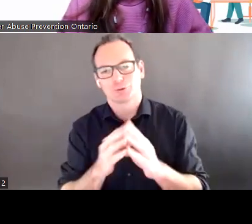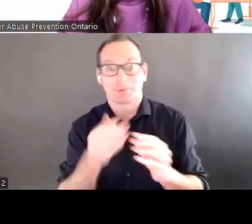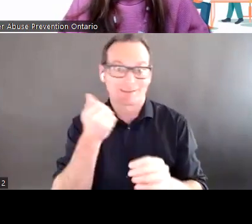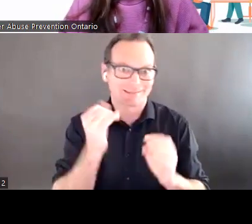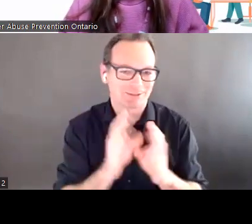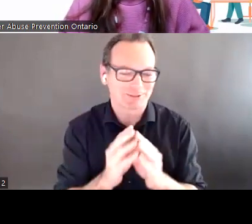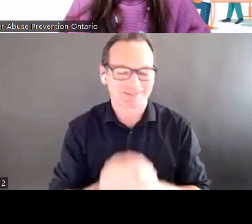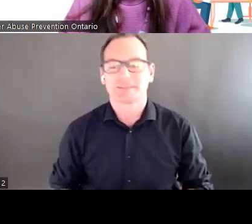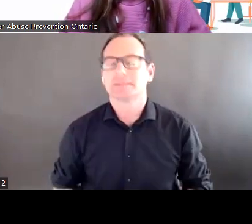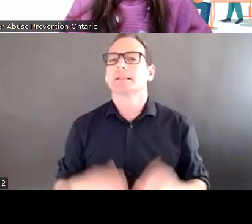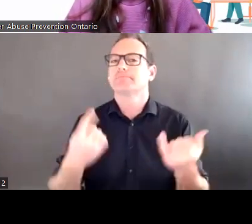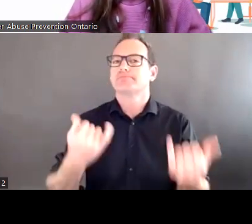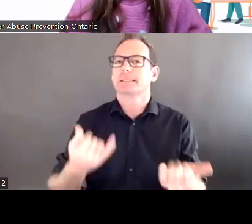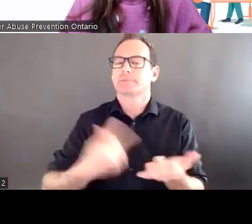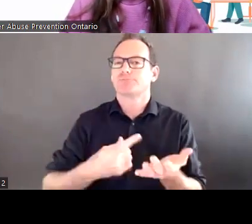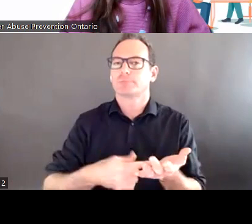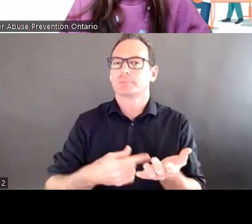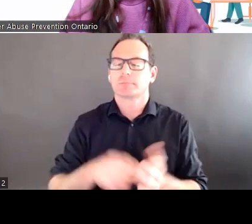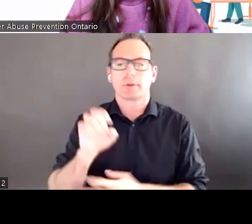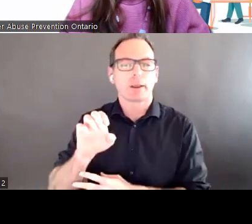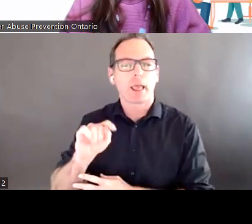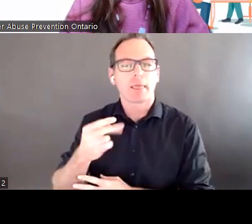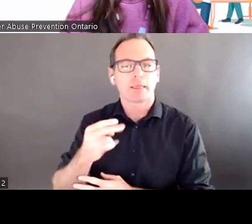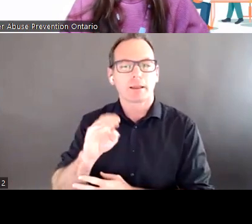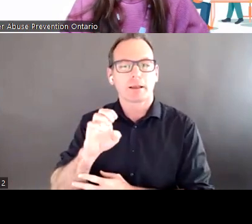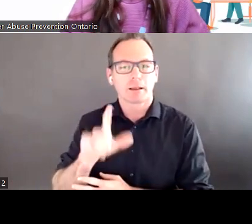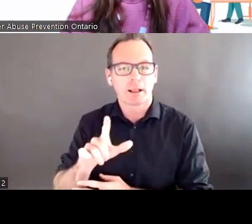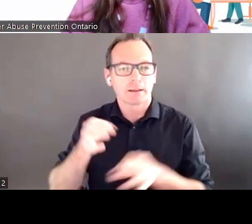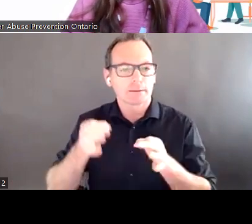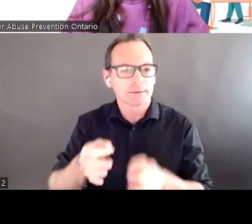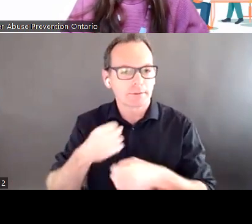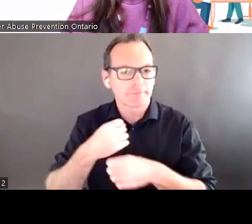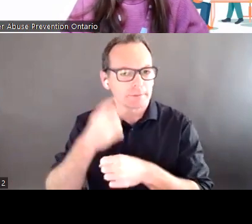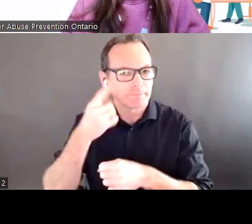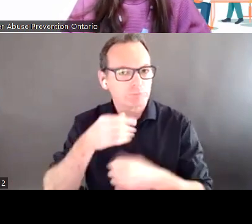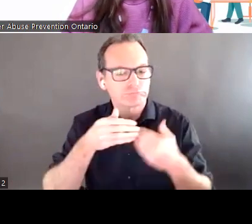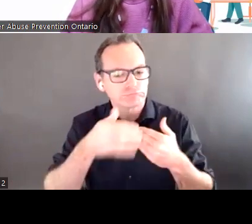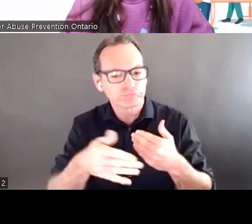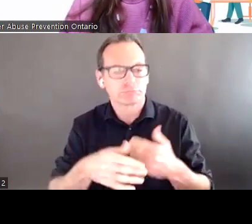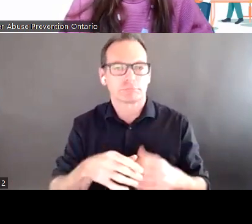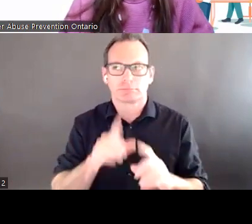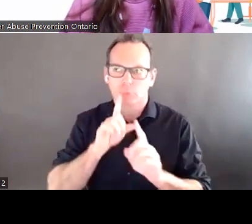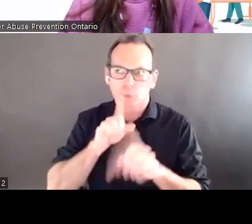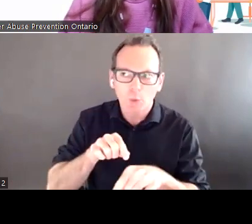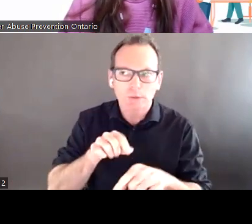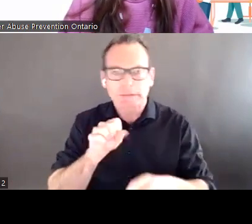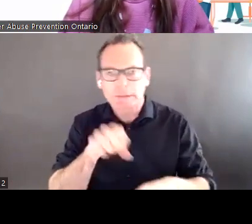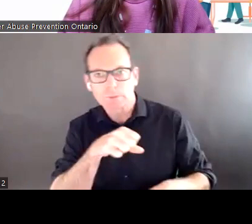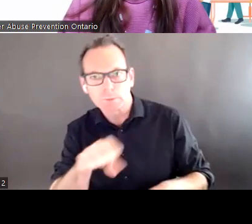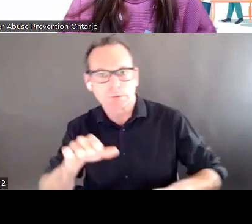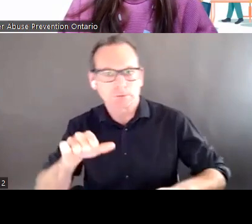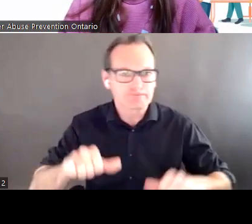moral challenges of choosing to report elder abuse. So I'm pleased today to be joined by Rosanna